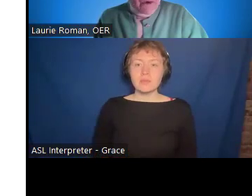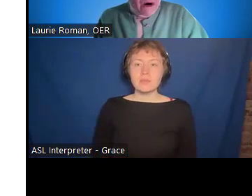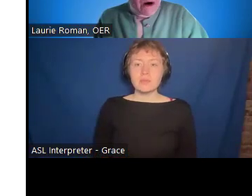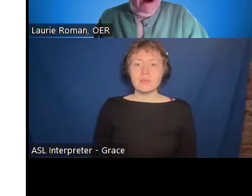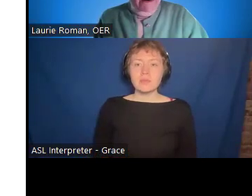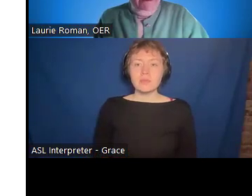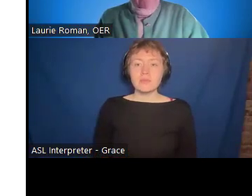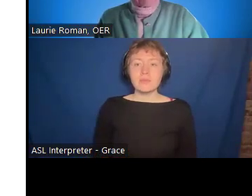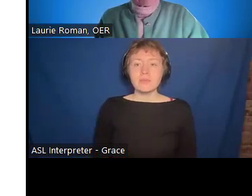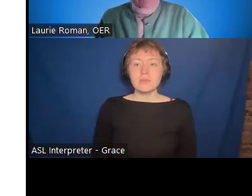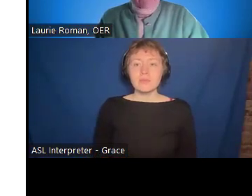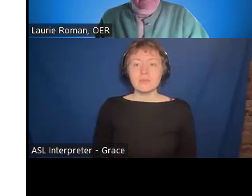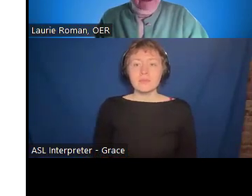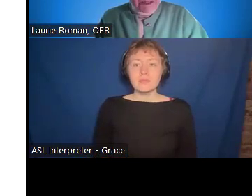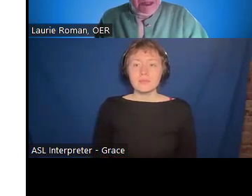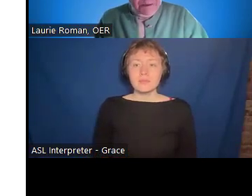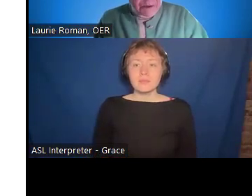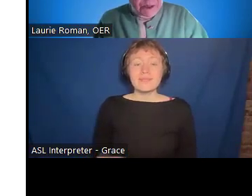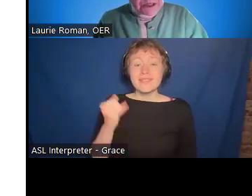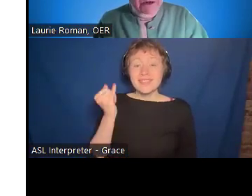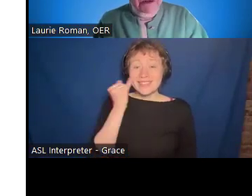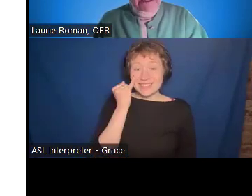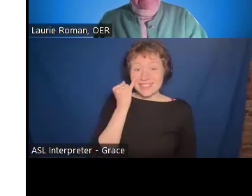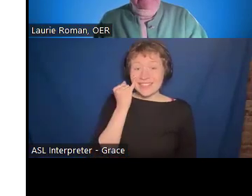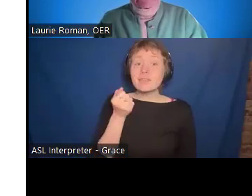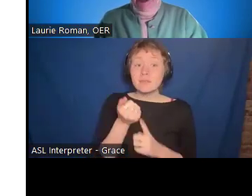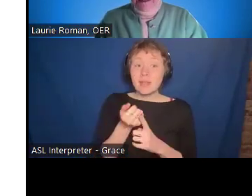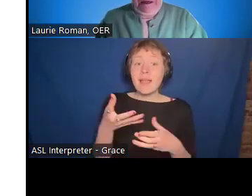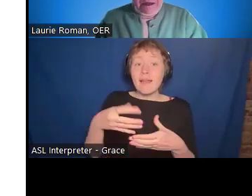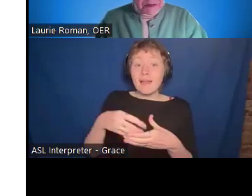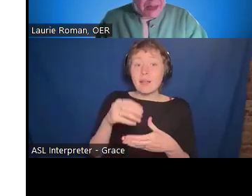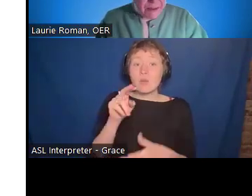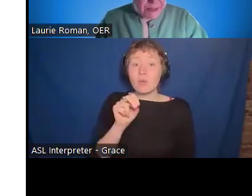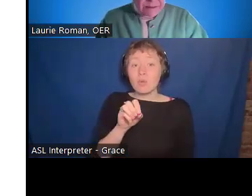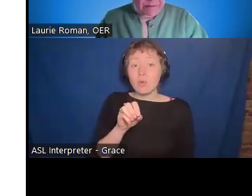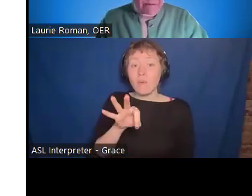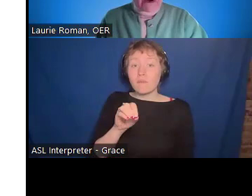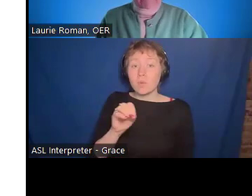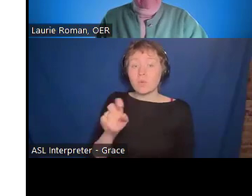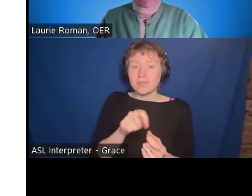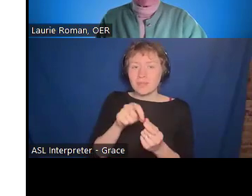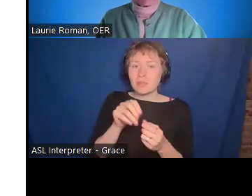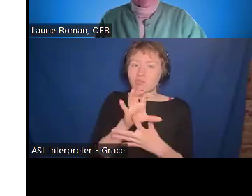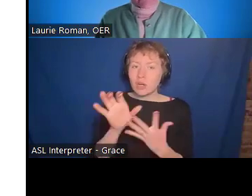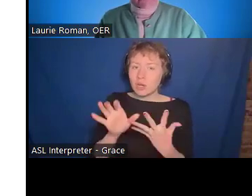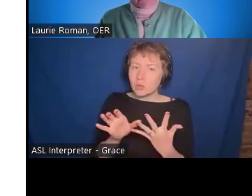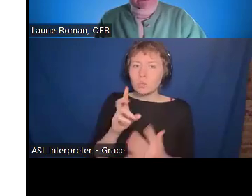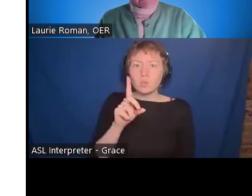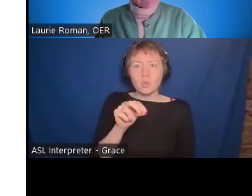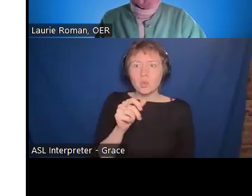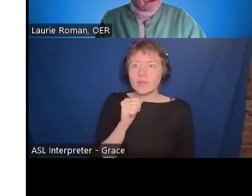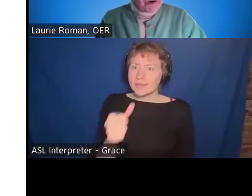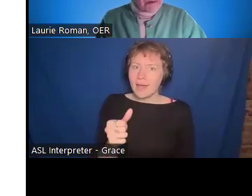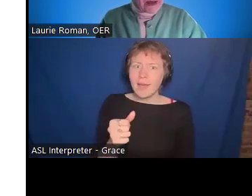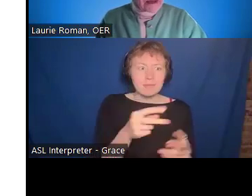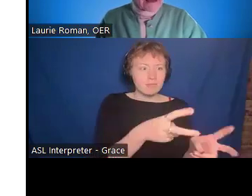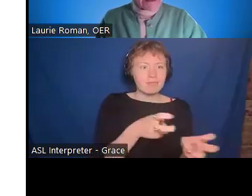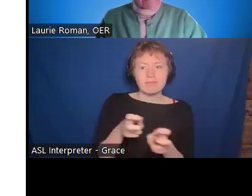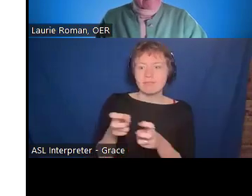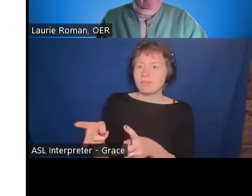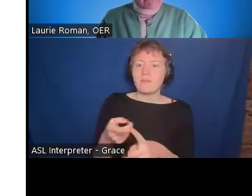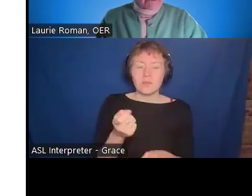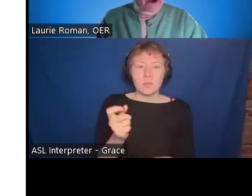If you are adding NOFO specific criteria, do not cut and paste them from a previous version because the